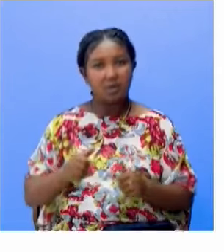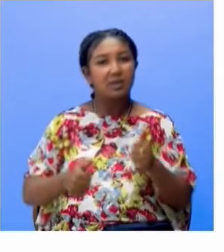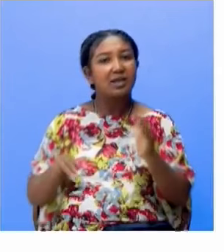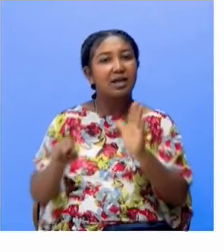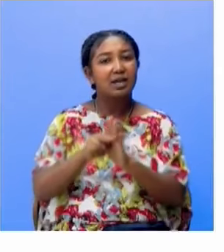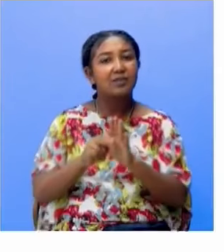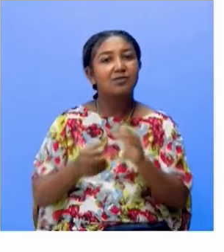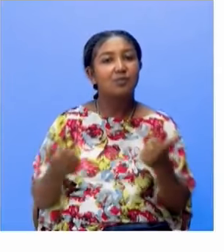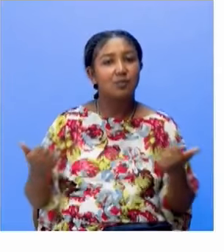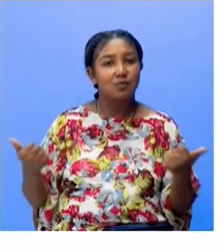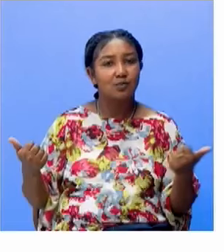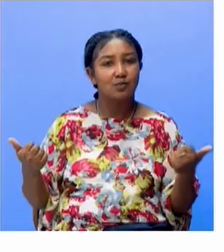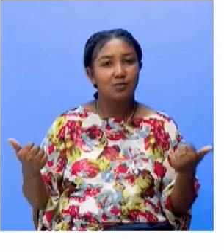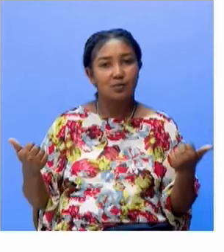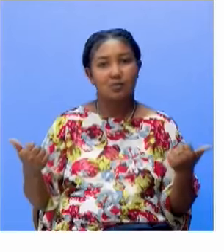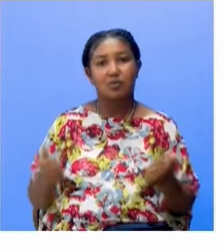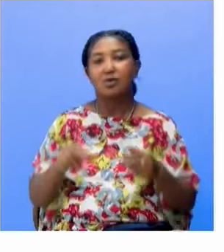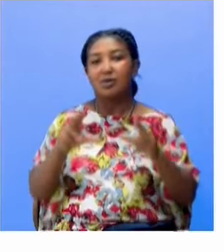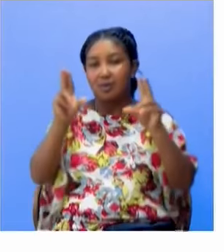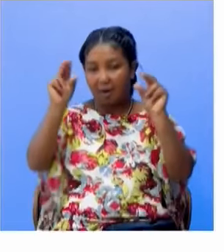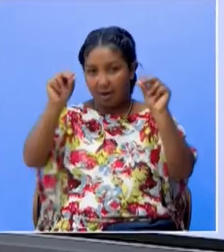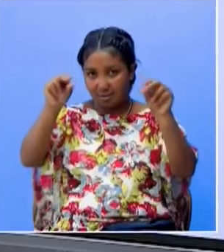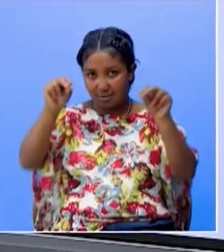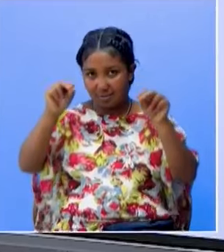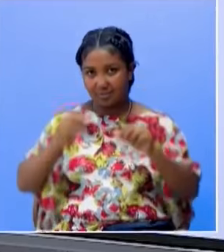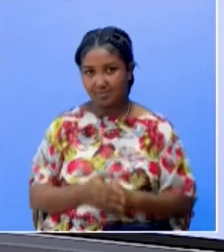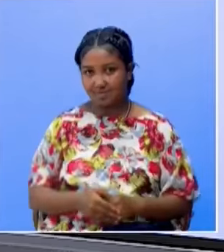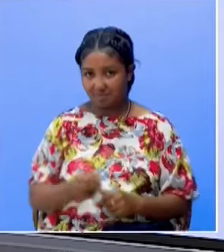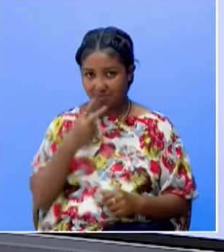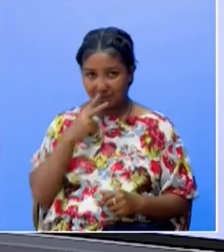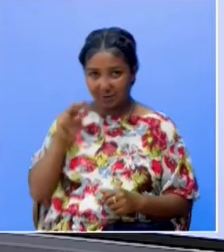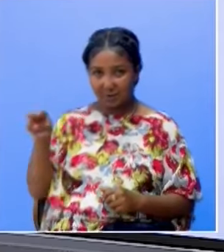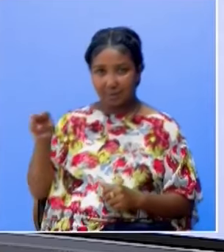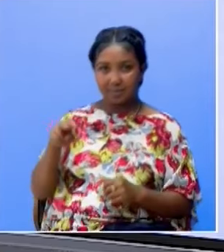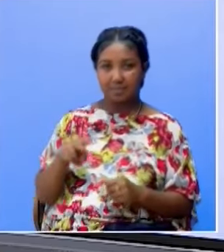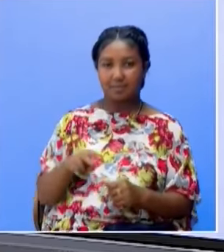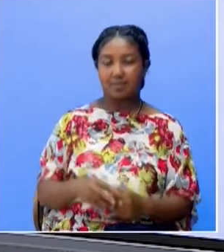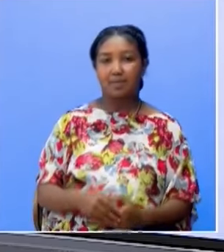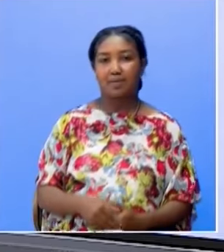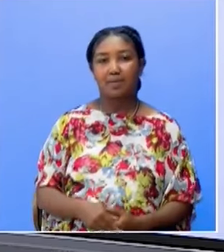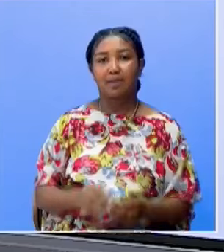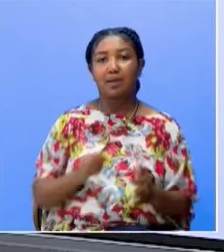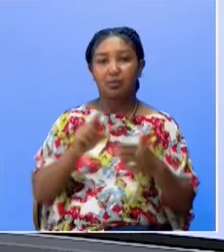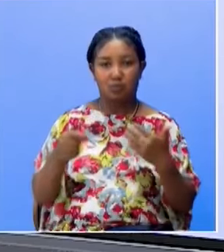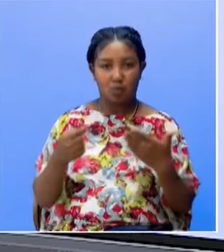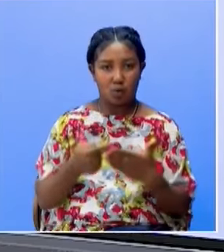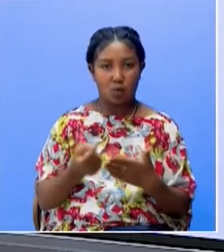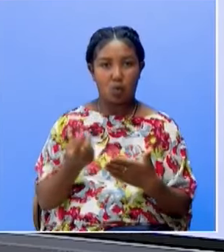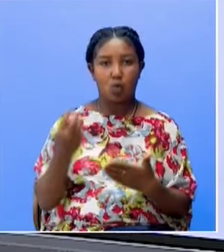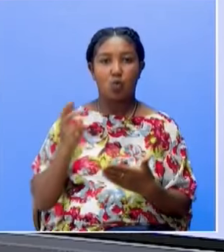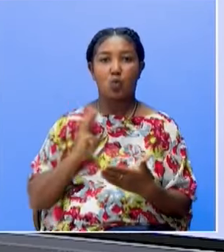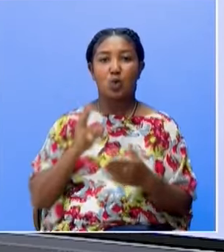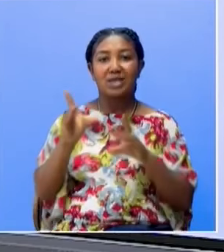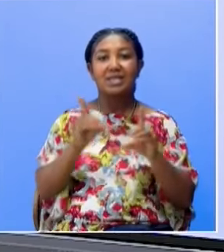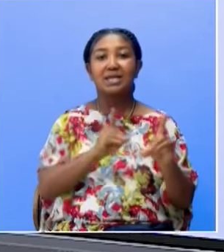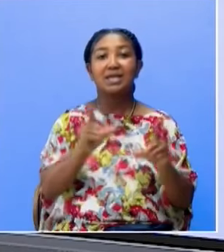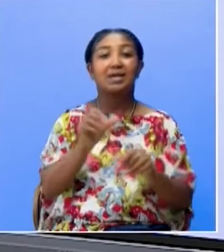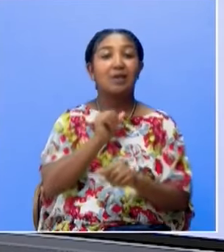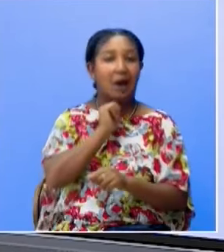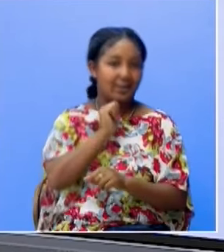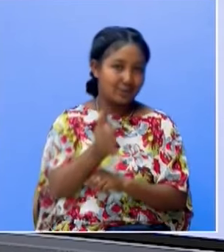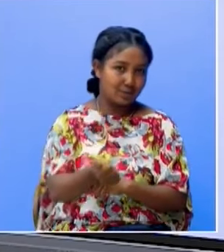negative? Not. Come on. Is it clear? So we did